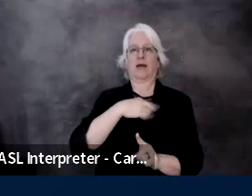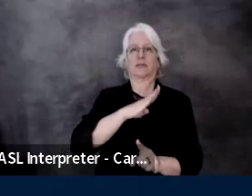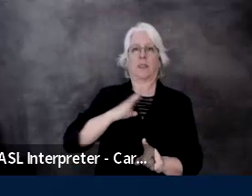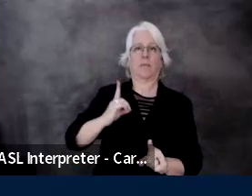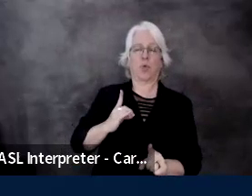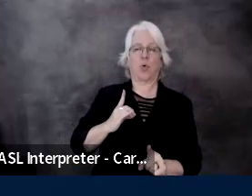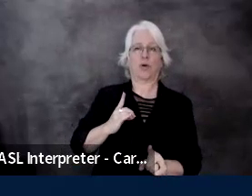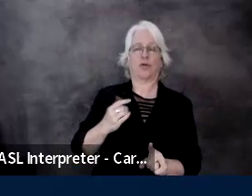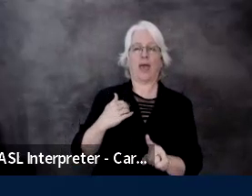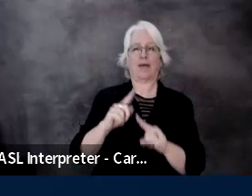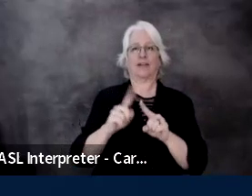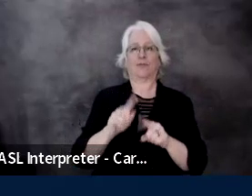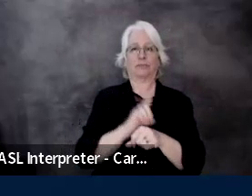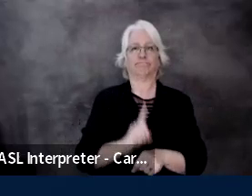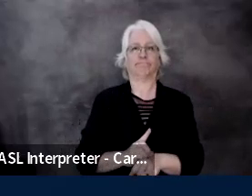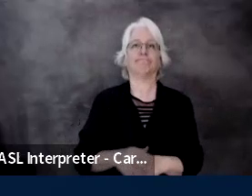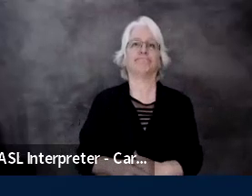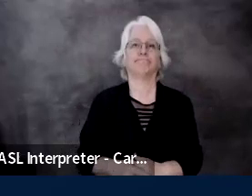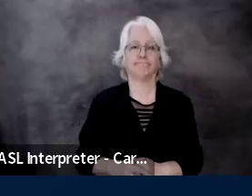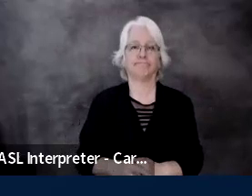Next slide, please.